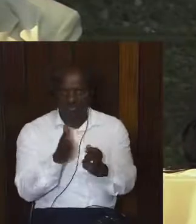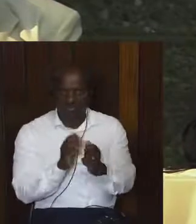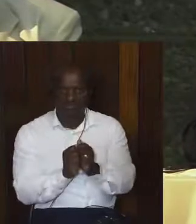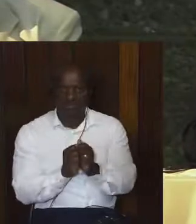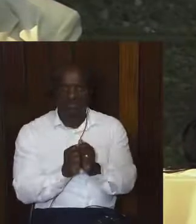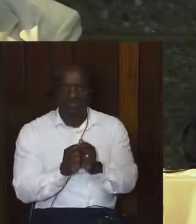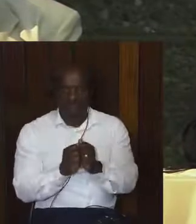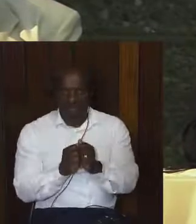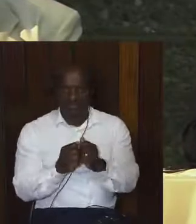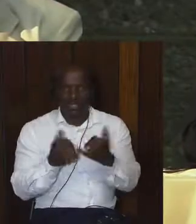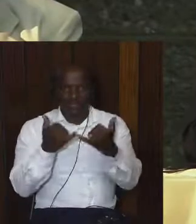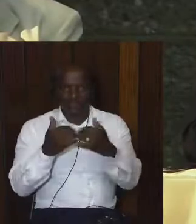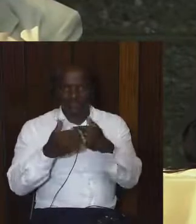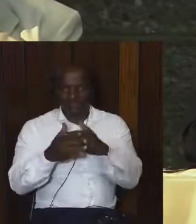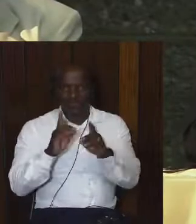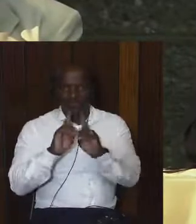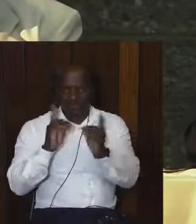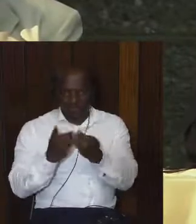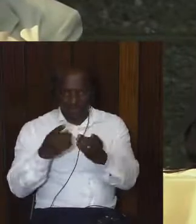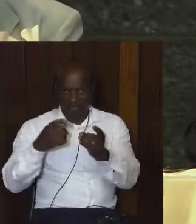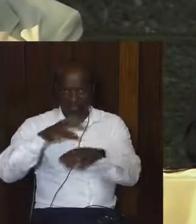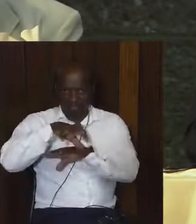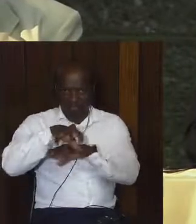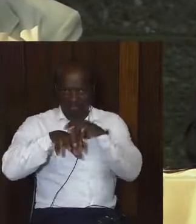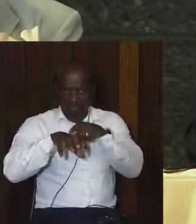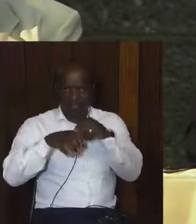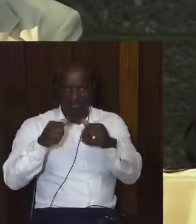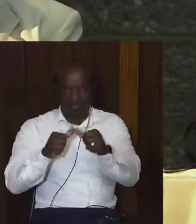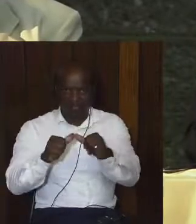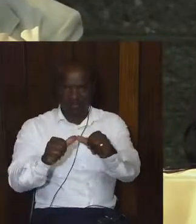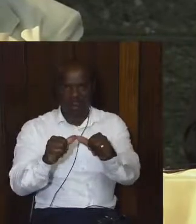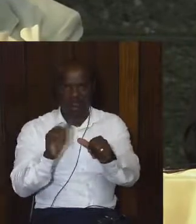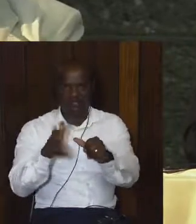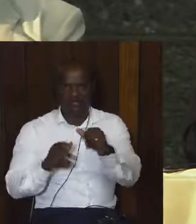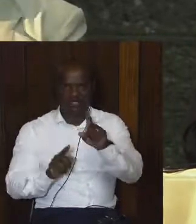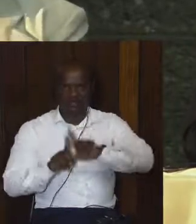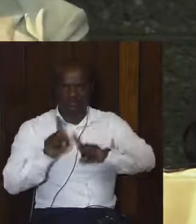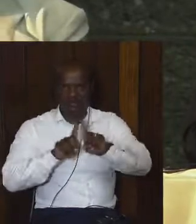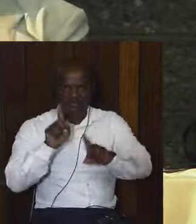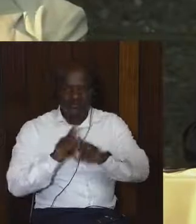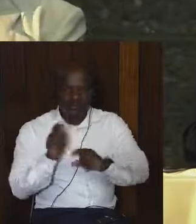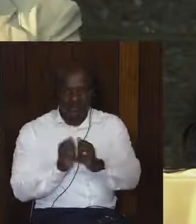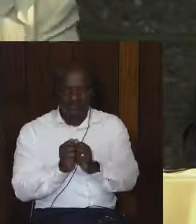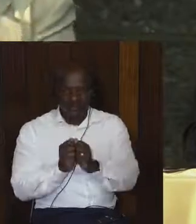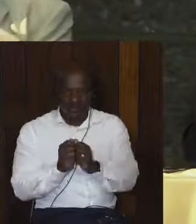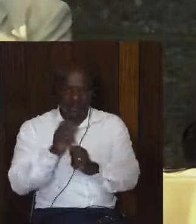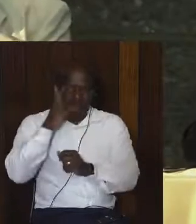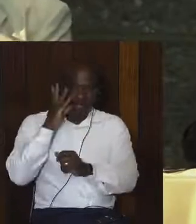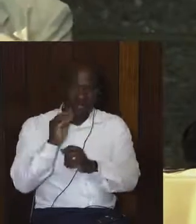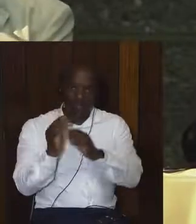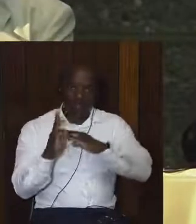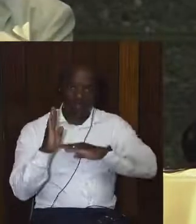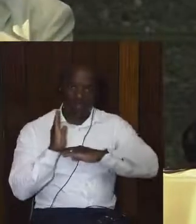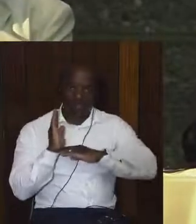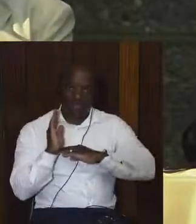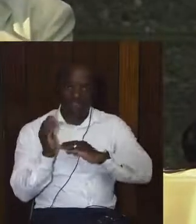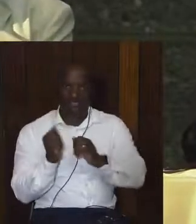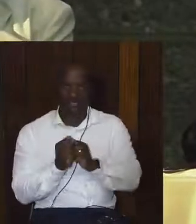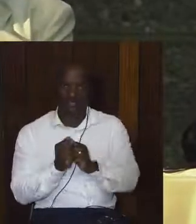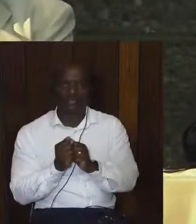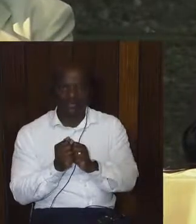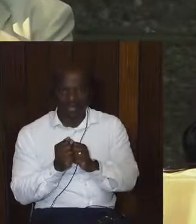will be functioning from the department's premises. So I think that's the one. Chair, the Military Veterans Cadets Program was a project.